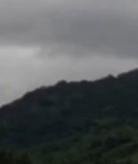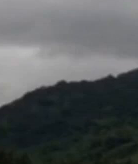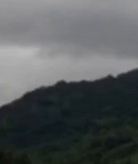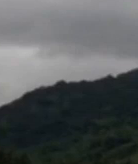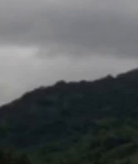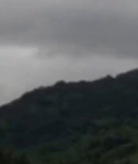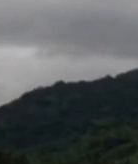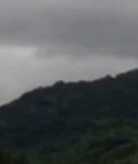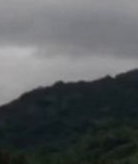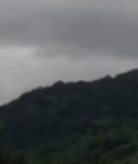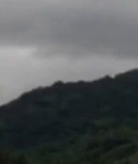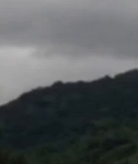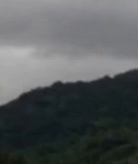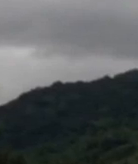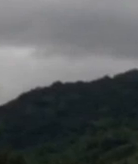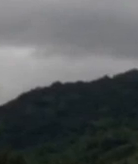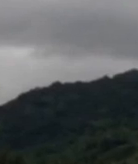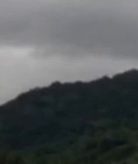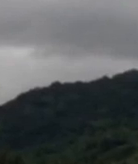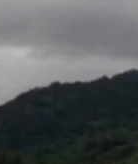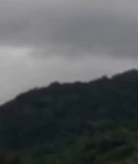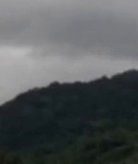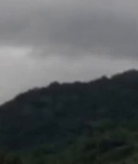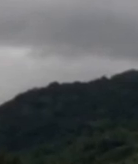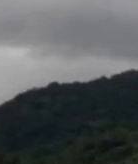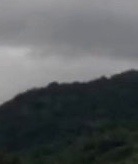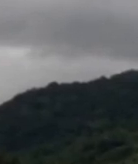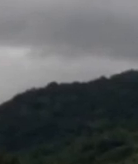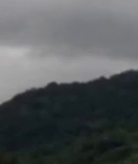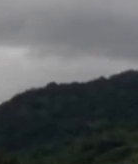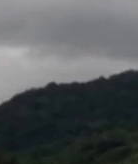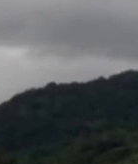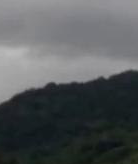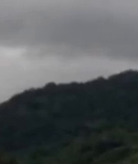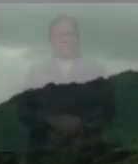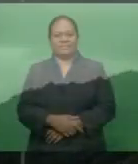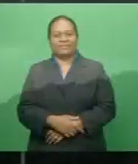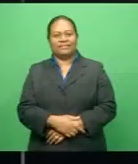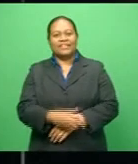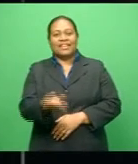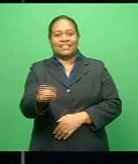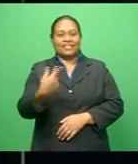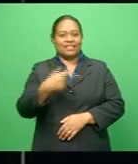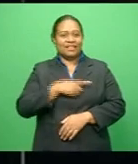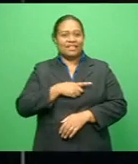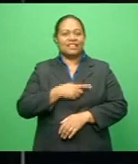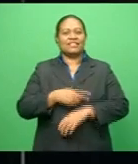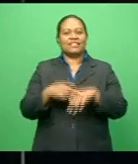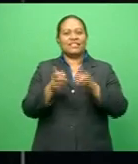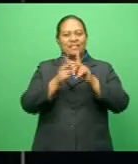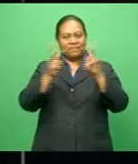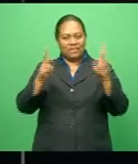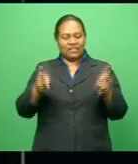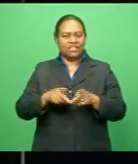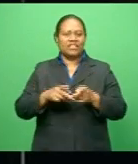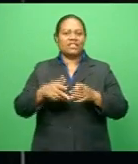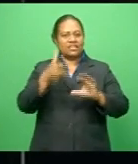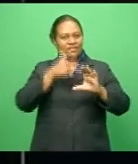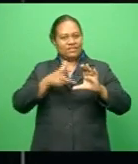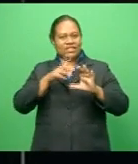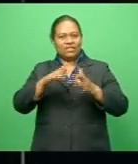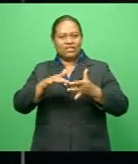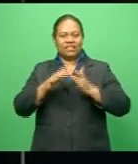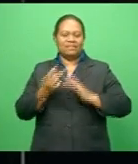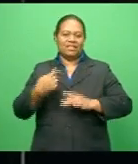day in Nasinu village, Savu Savu, captured by Divek Gounder. You can send us newsworthy pictures and videos on